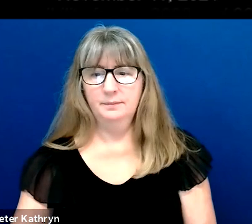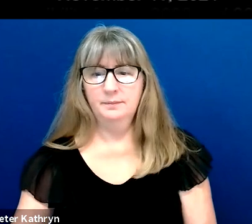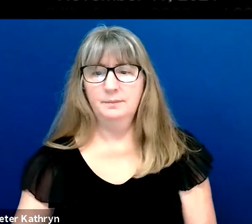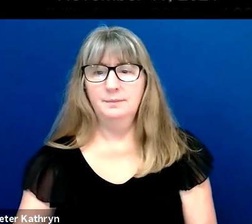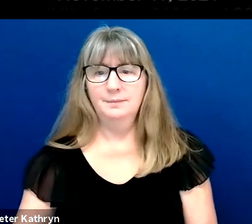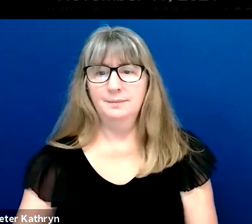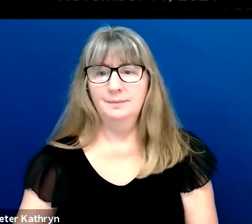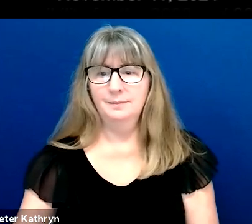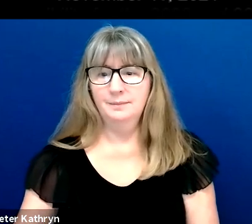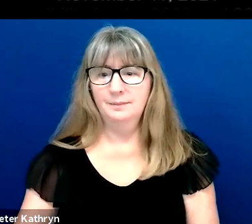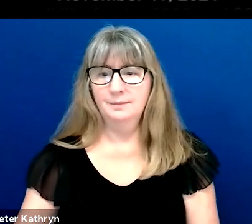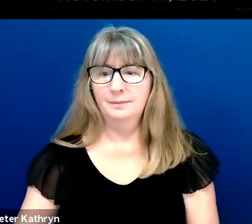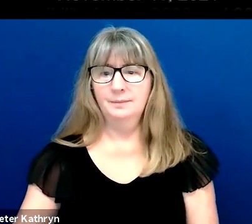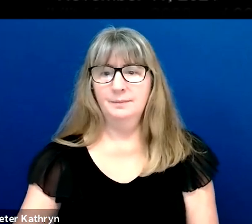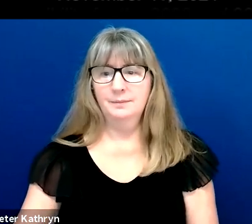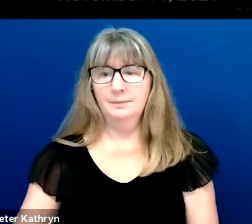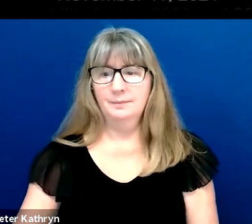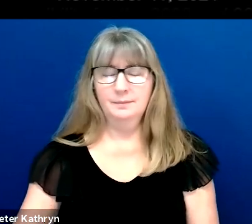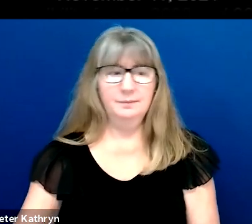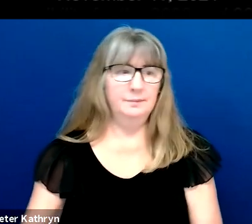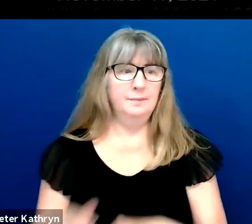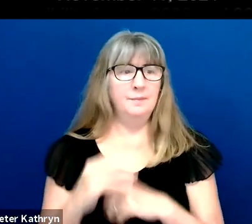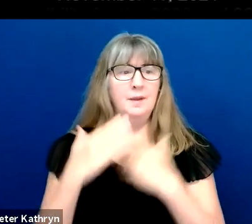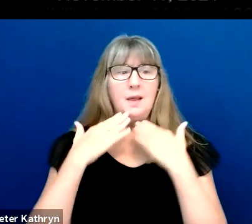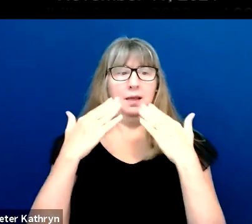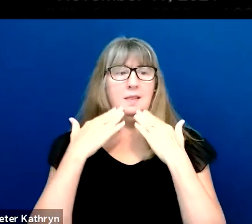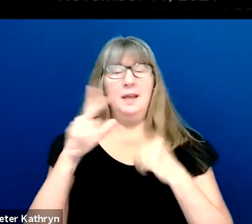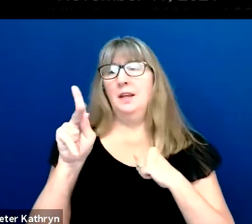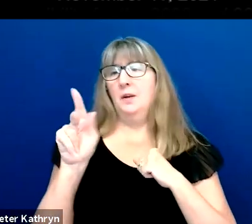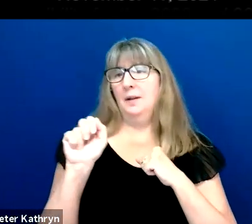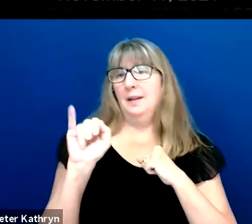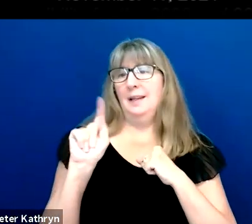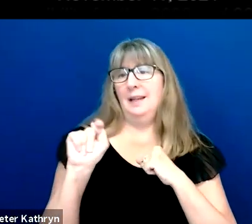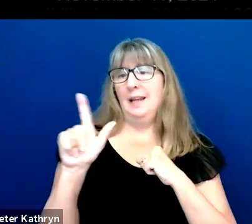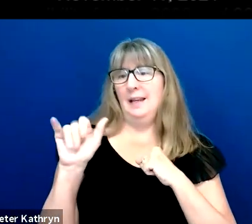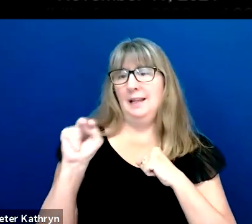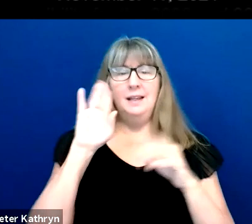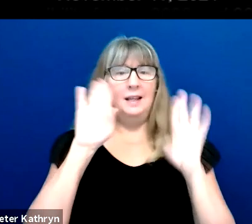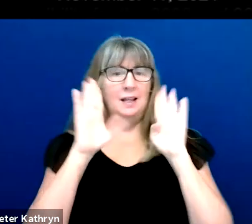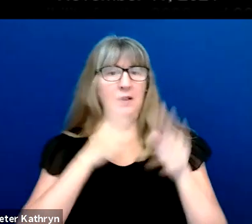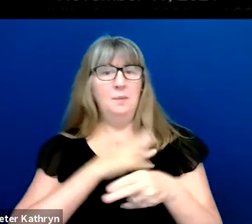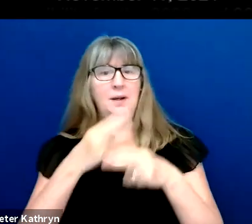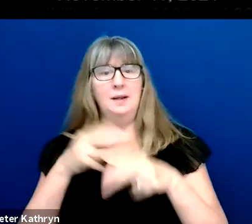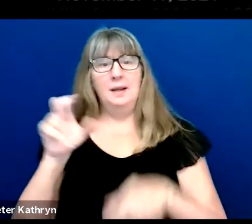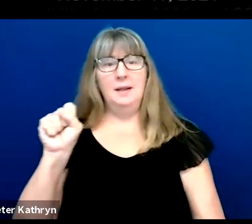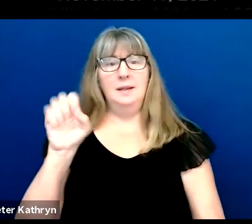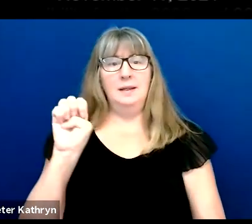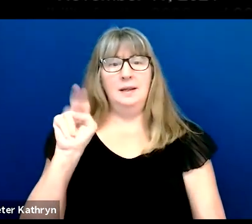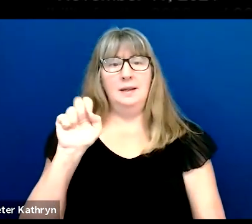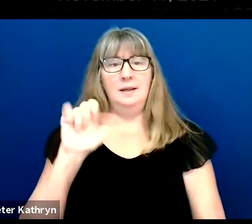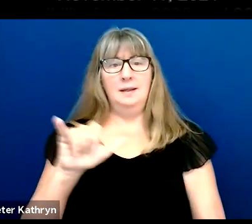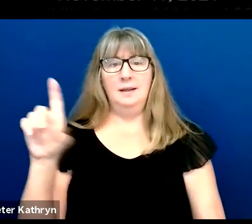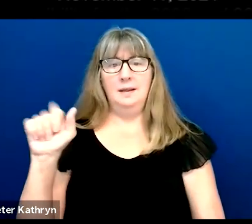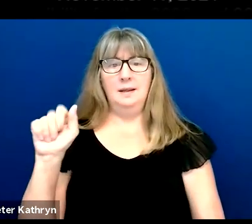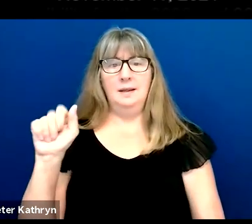All right. Well, thank you, Caitlin. Hello, everyone. My name is Senay Daniel.